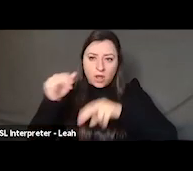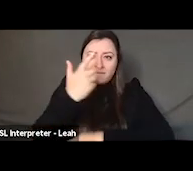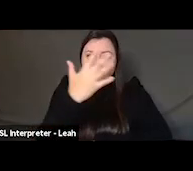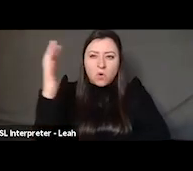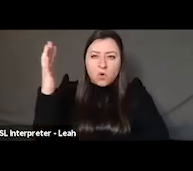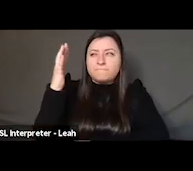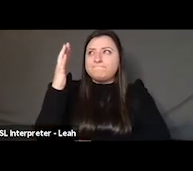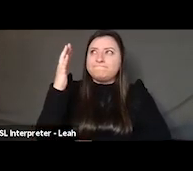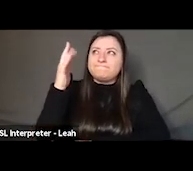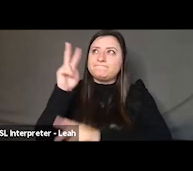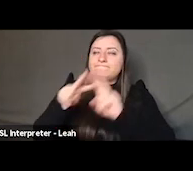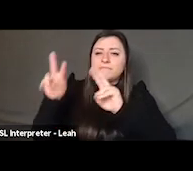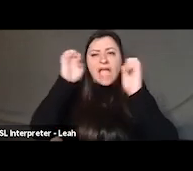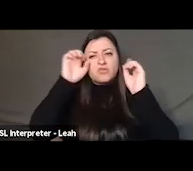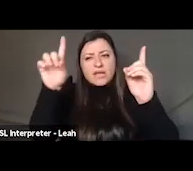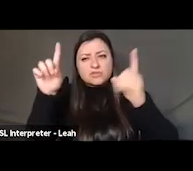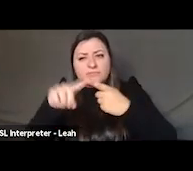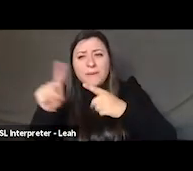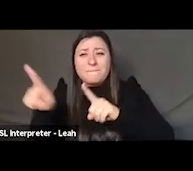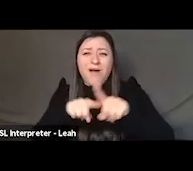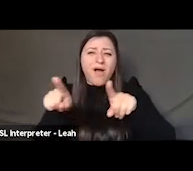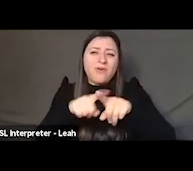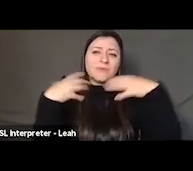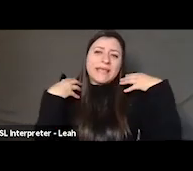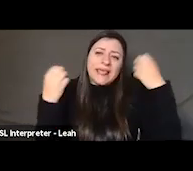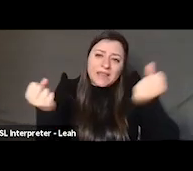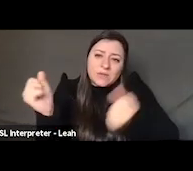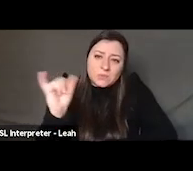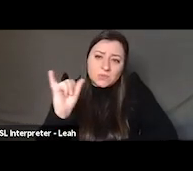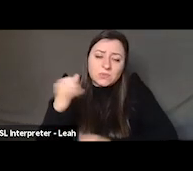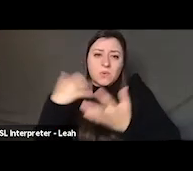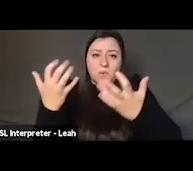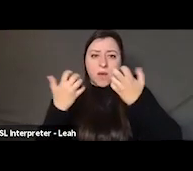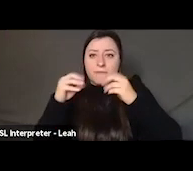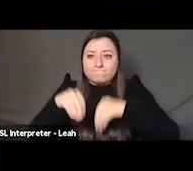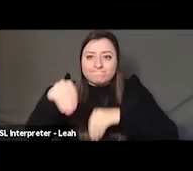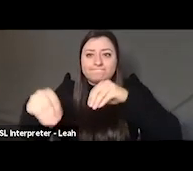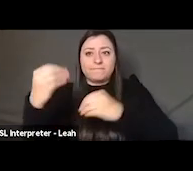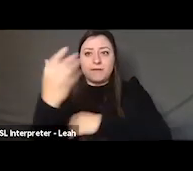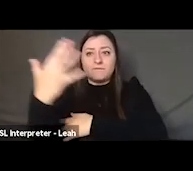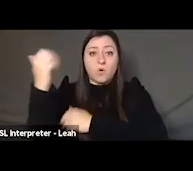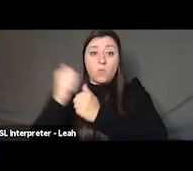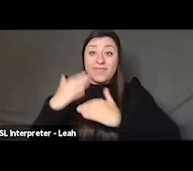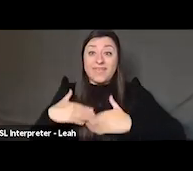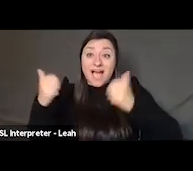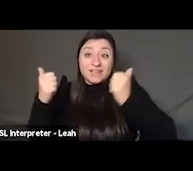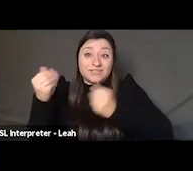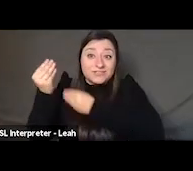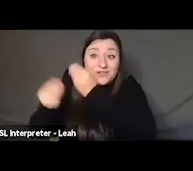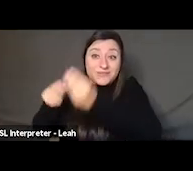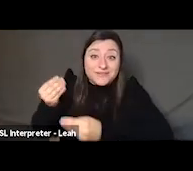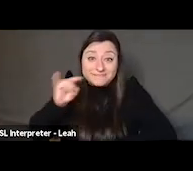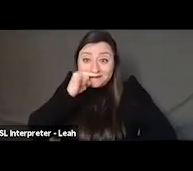as a healing tool as well. And we started planting forests with the youngest generation and with those that were affected by